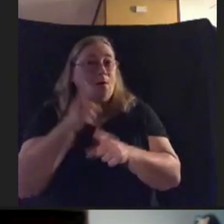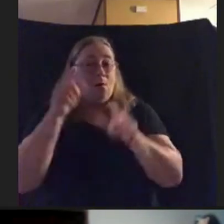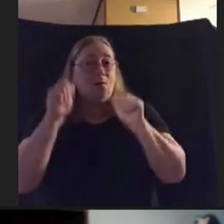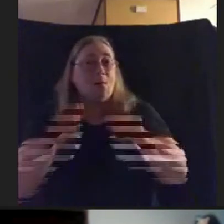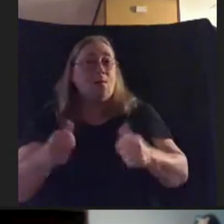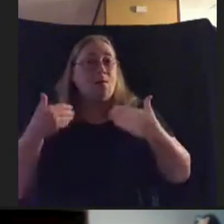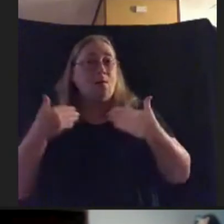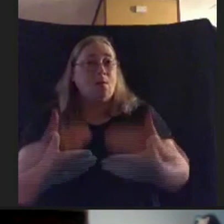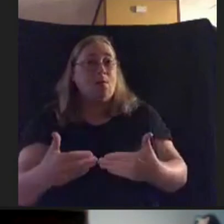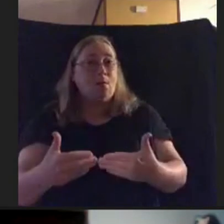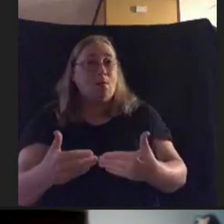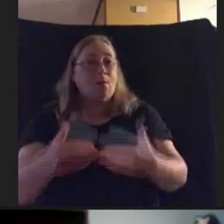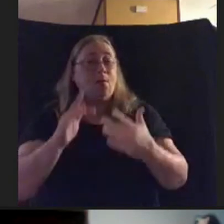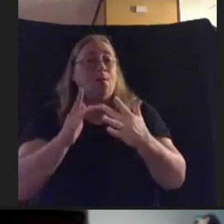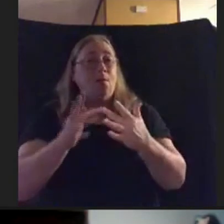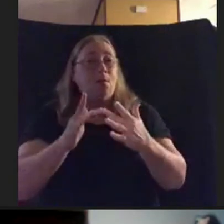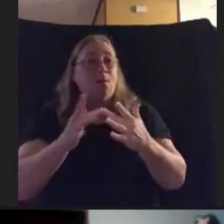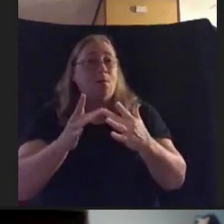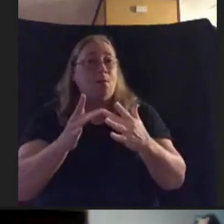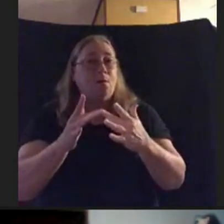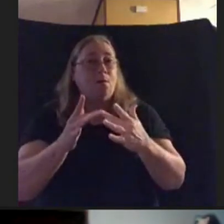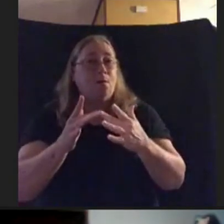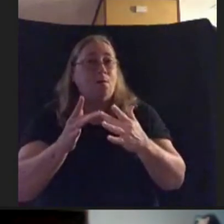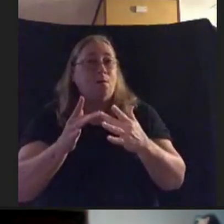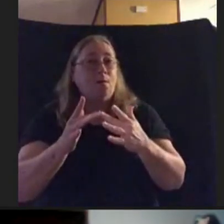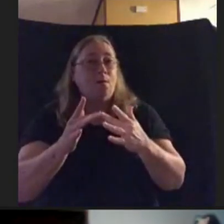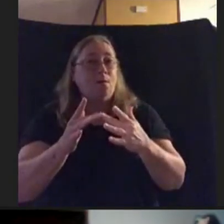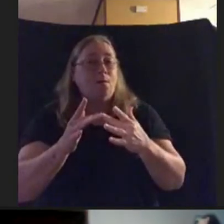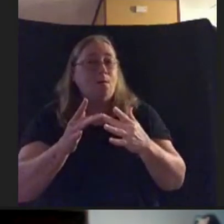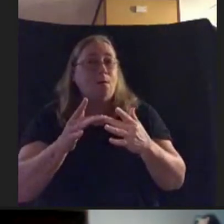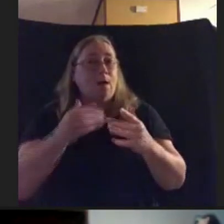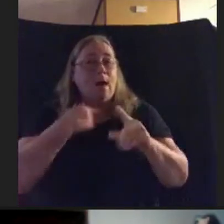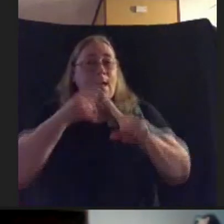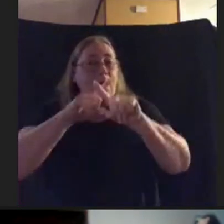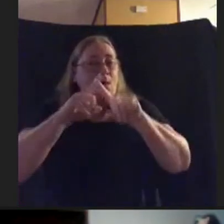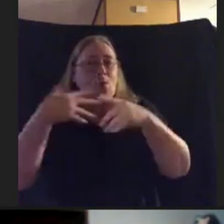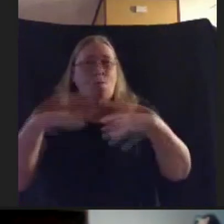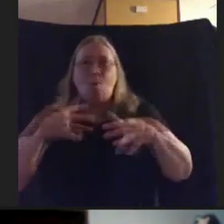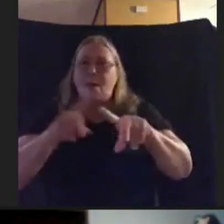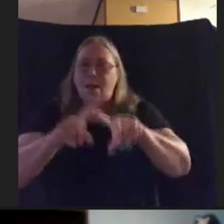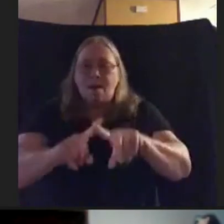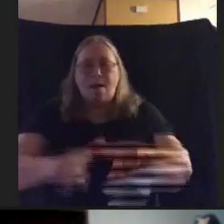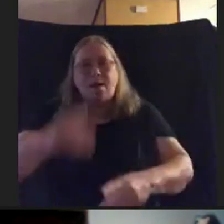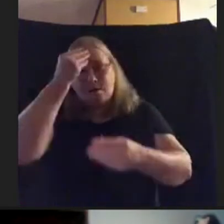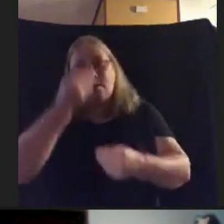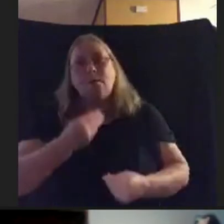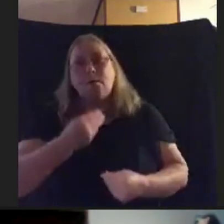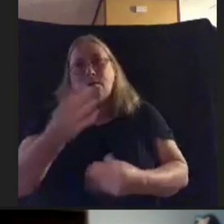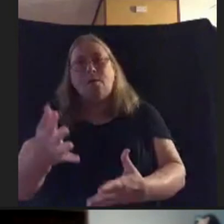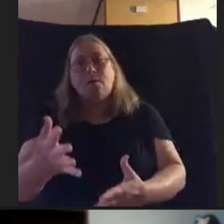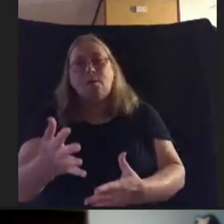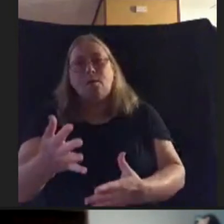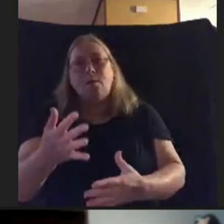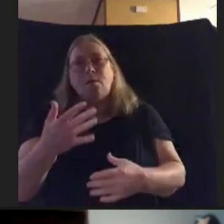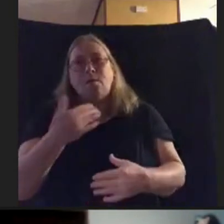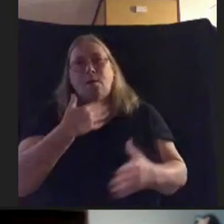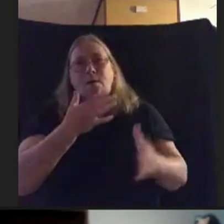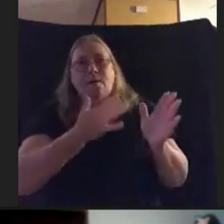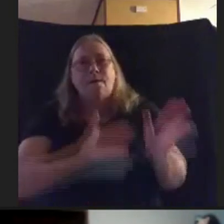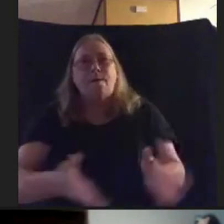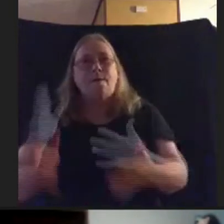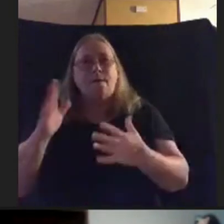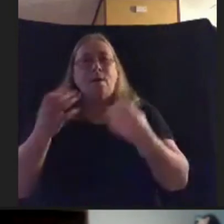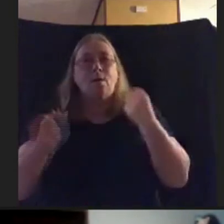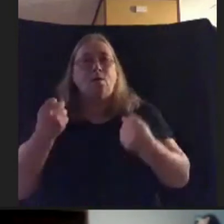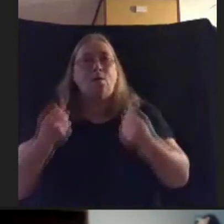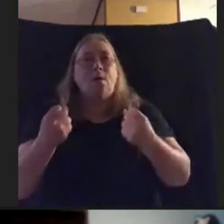go to our website because there is just a plethora of information. Also, I'm hearing there were plans to put a drive-through vaccine